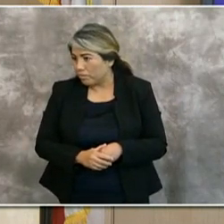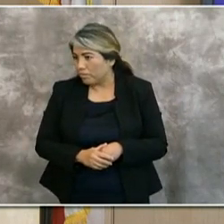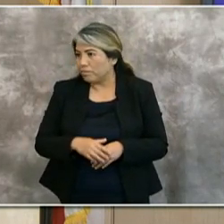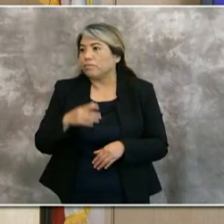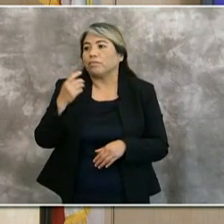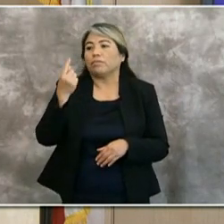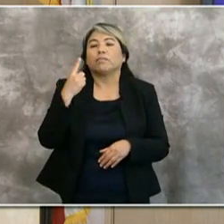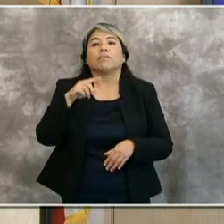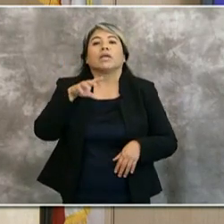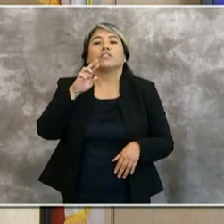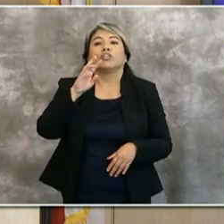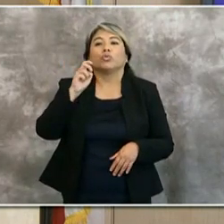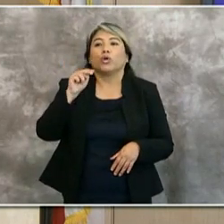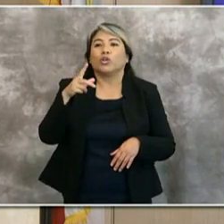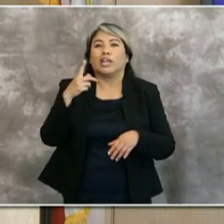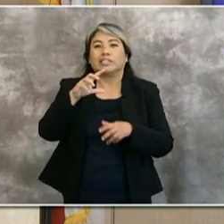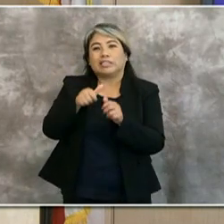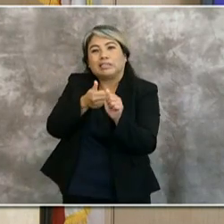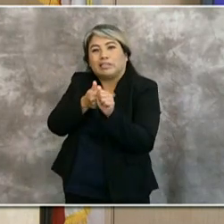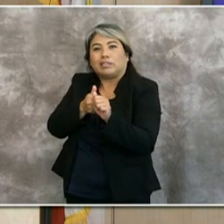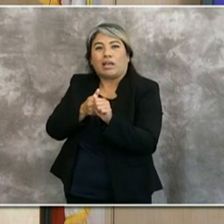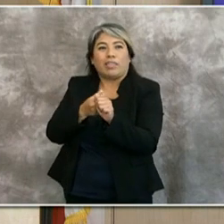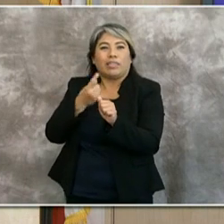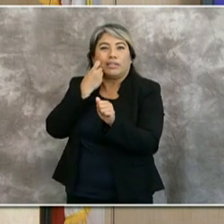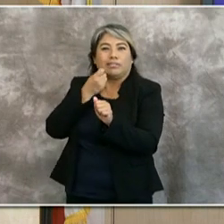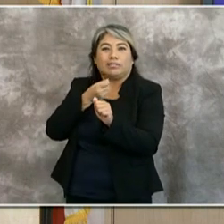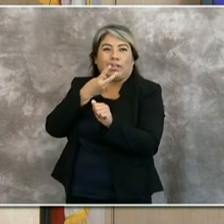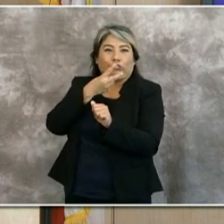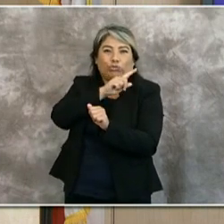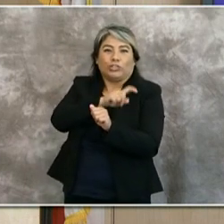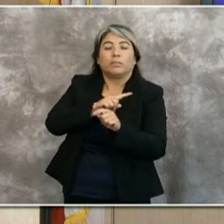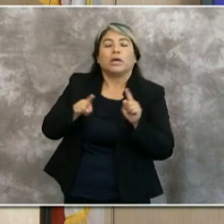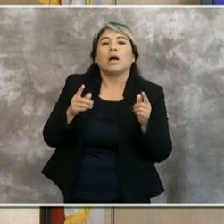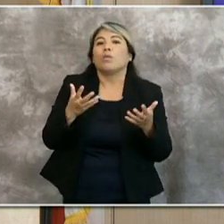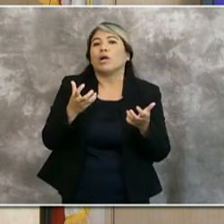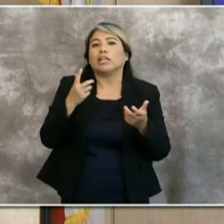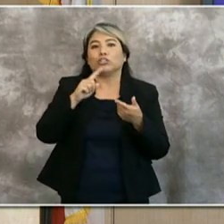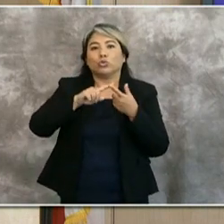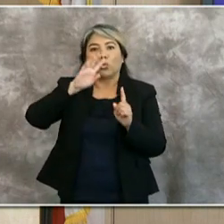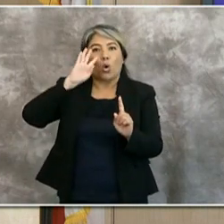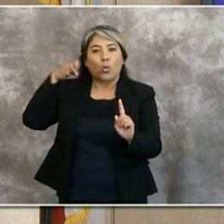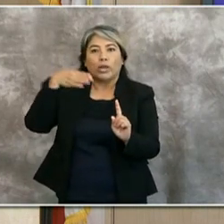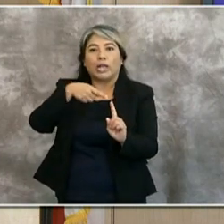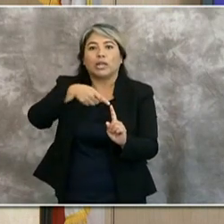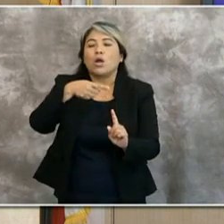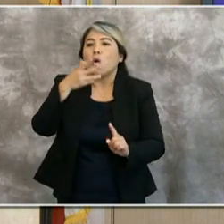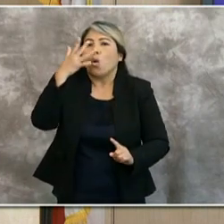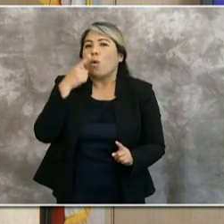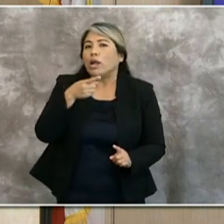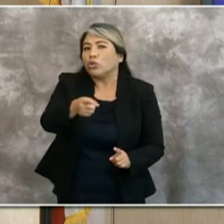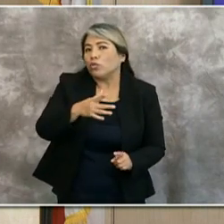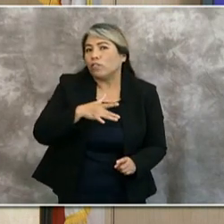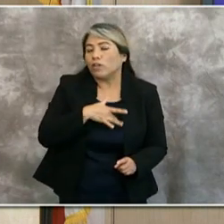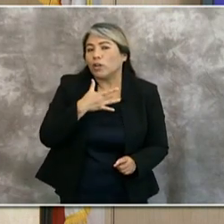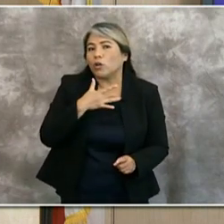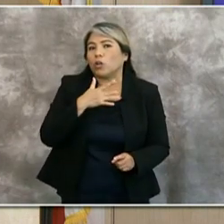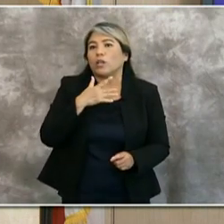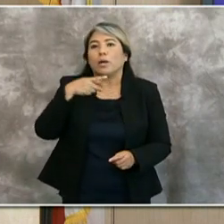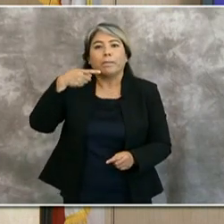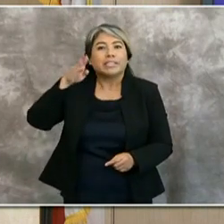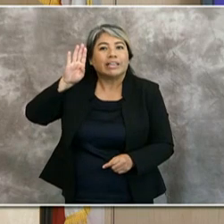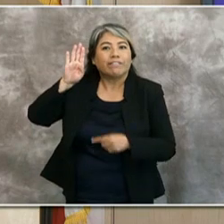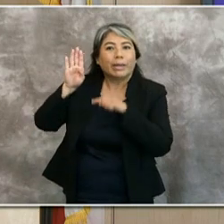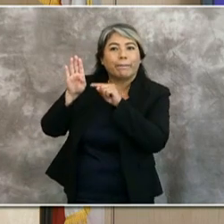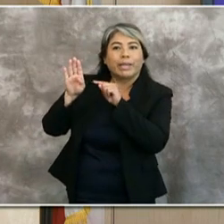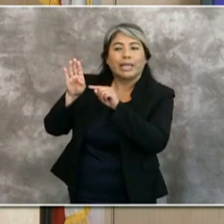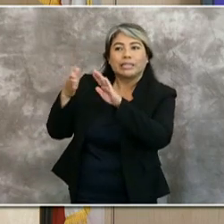Dr. Wooten, this question kind of piggybacks on the last two, but I wanted to kind of hone in on why you feel Pacific Beach